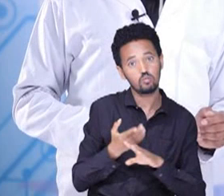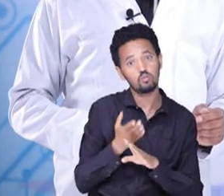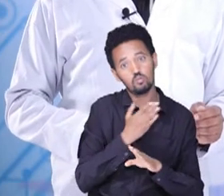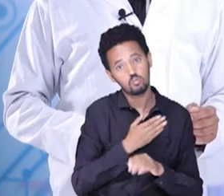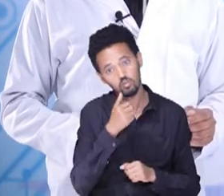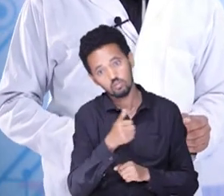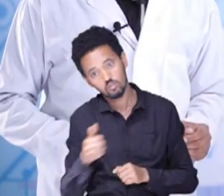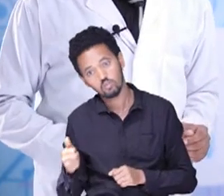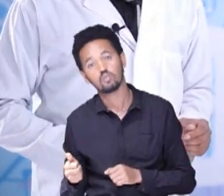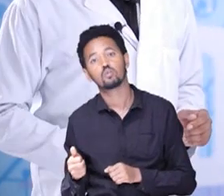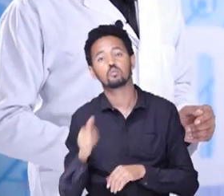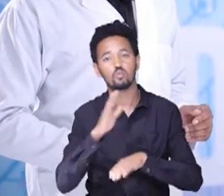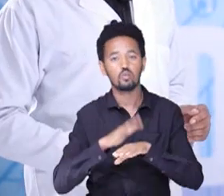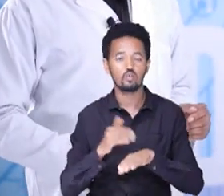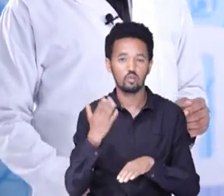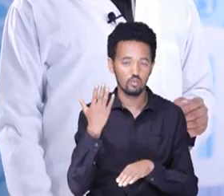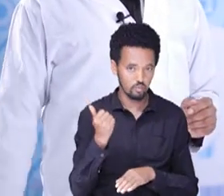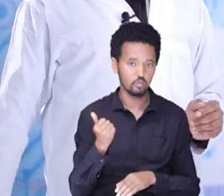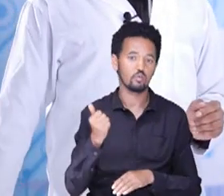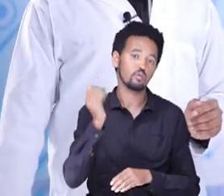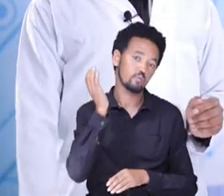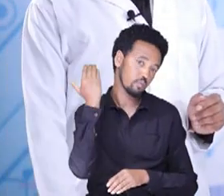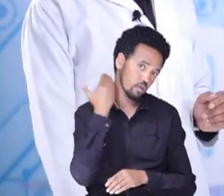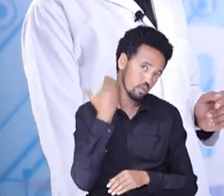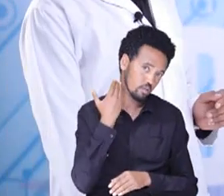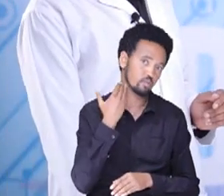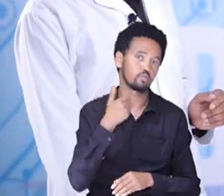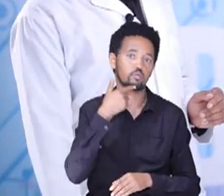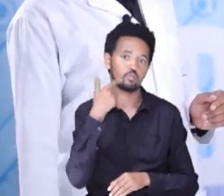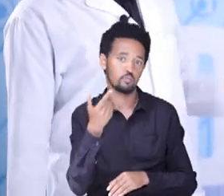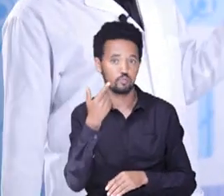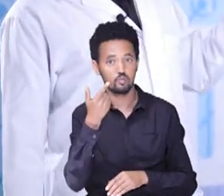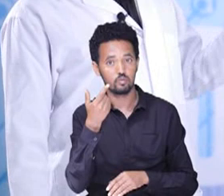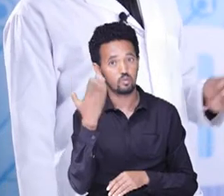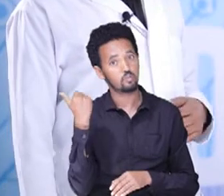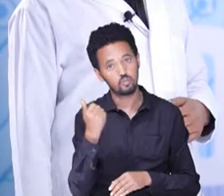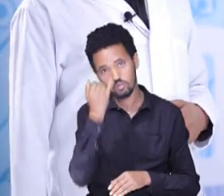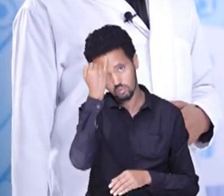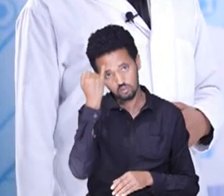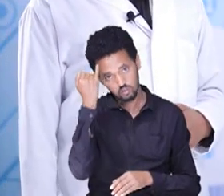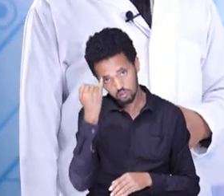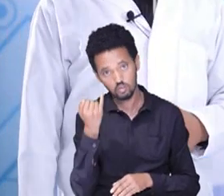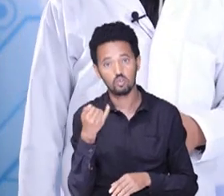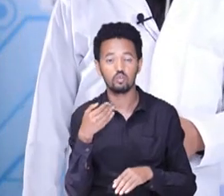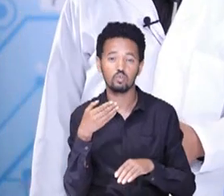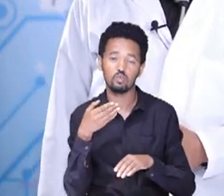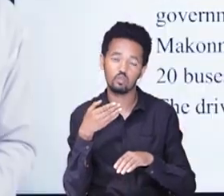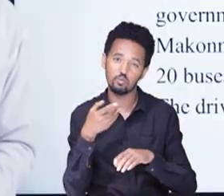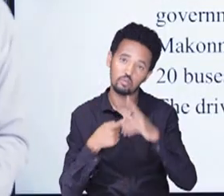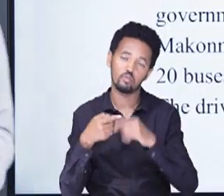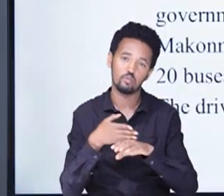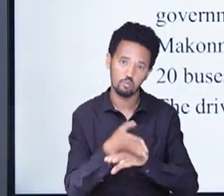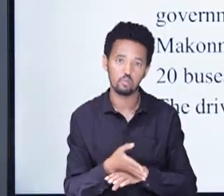Ababa became Mercato. Mercato was founded by Italian. In the 1952, the General